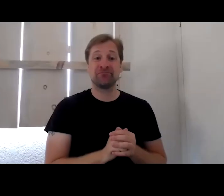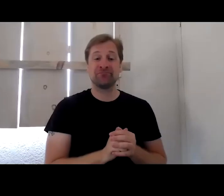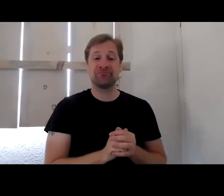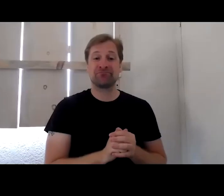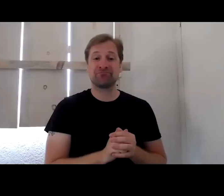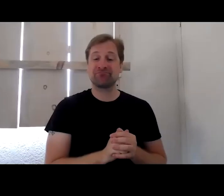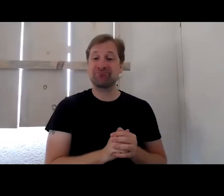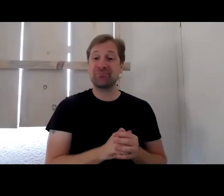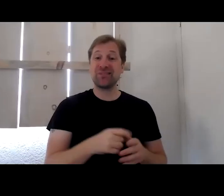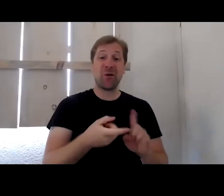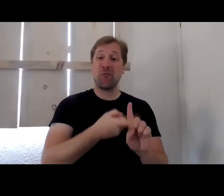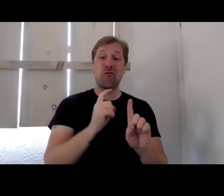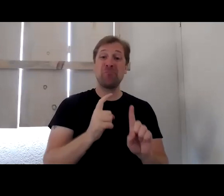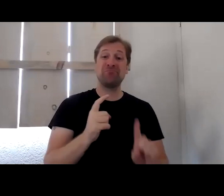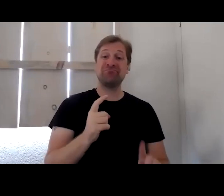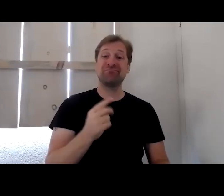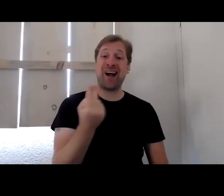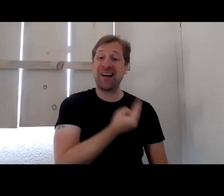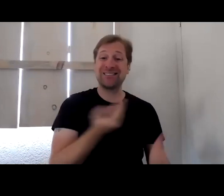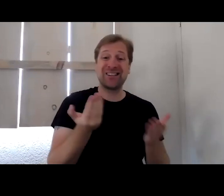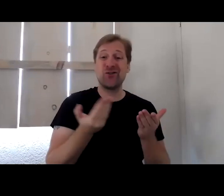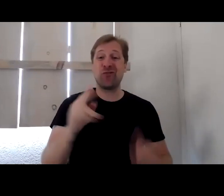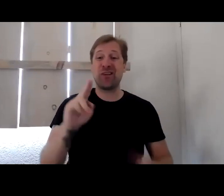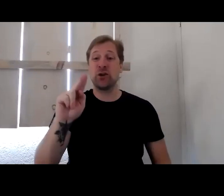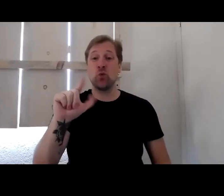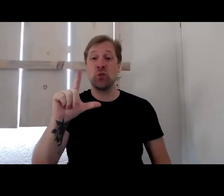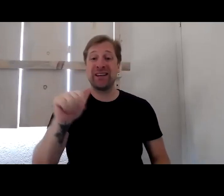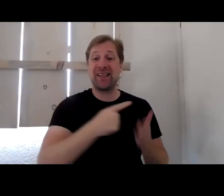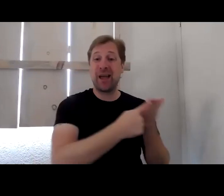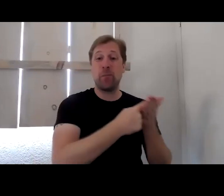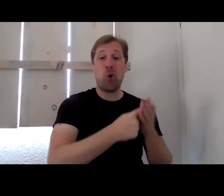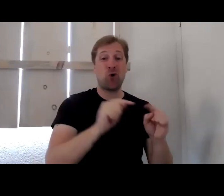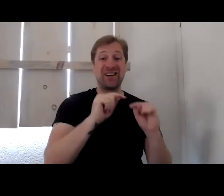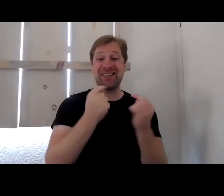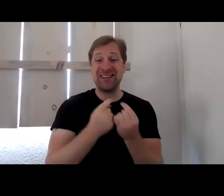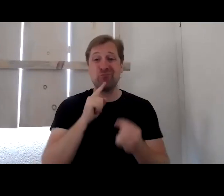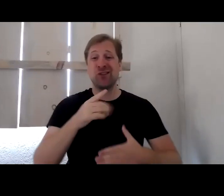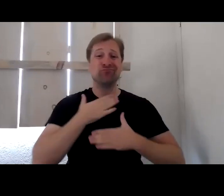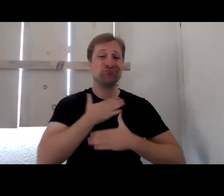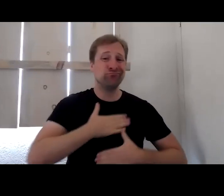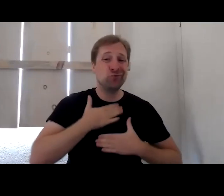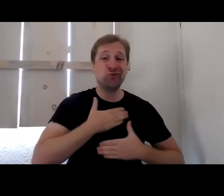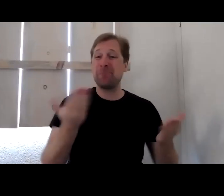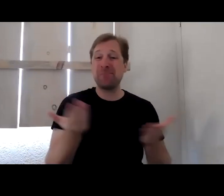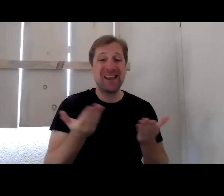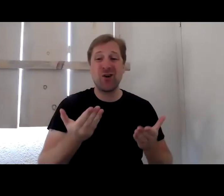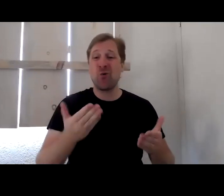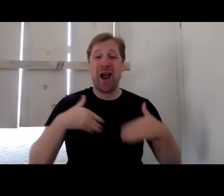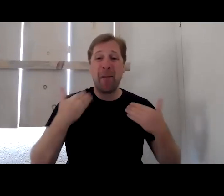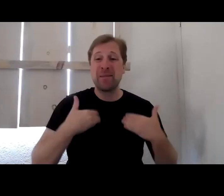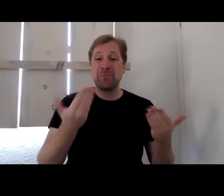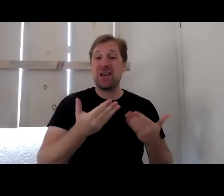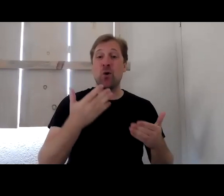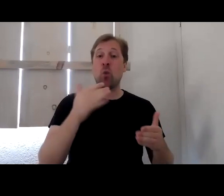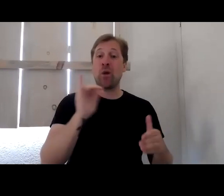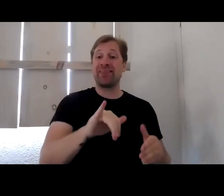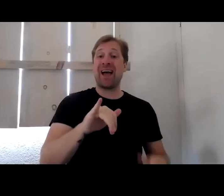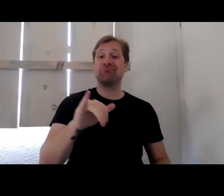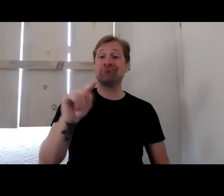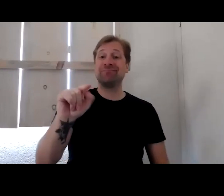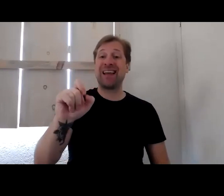UTLA Bargaining Team, we're so gratified to be before you with a tentative agreement that we reached last